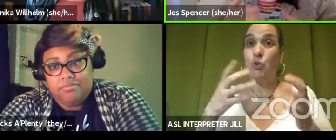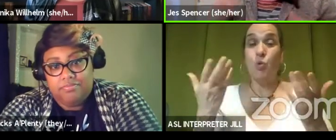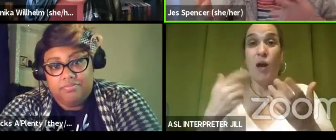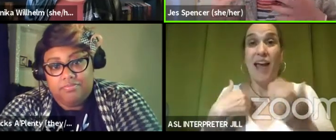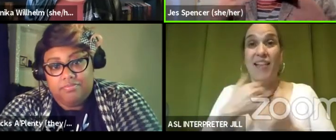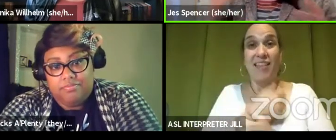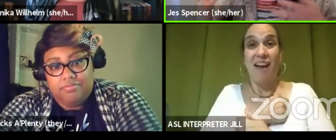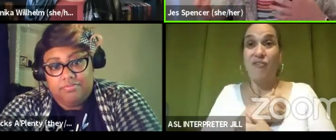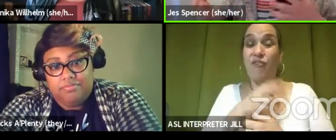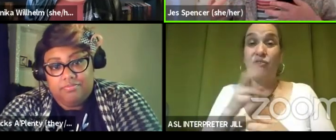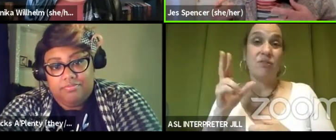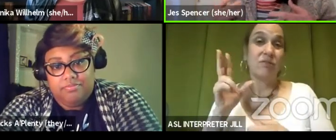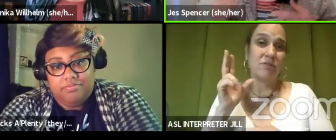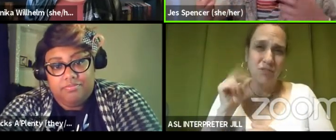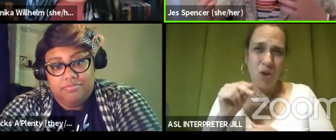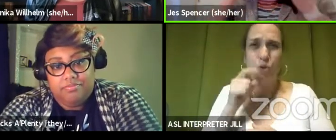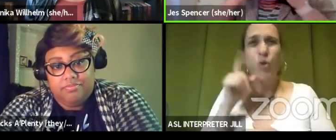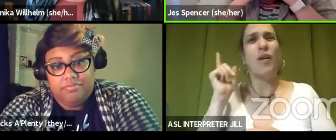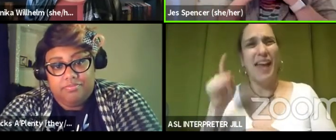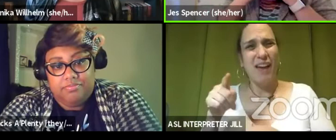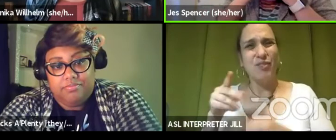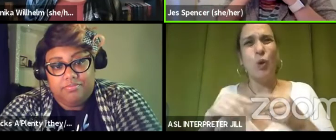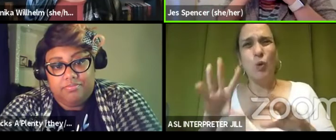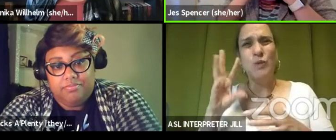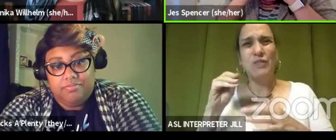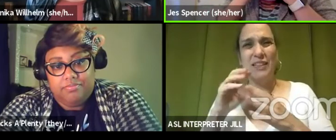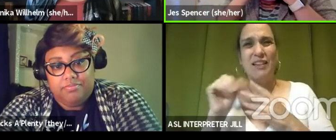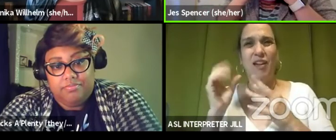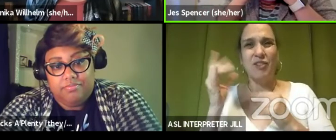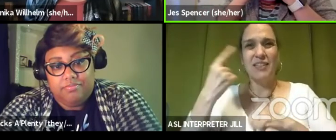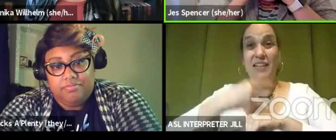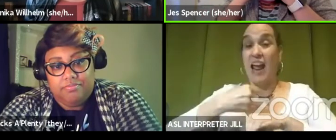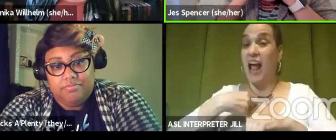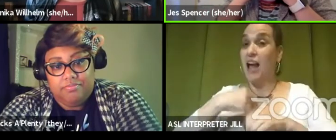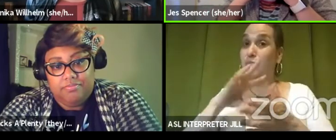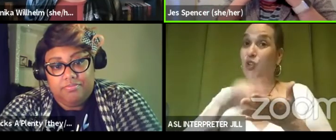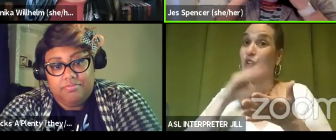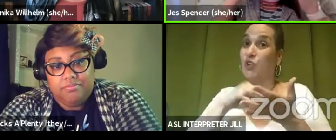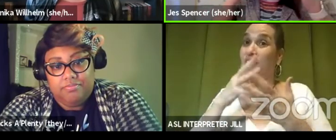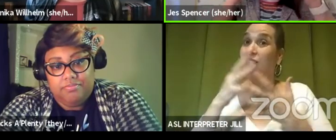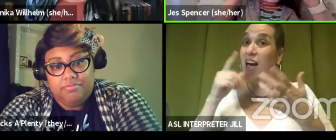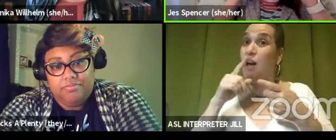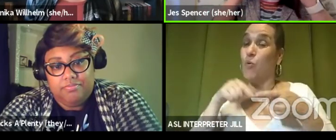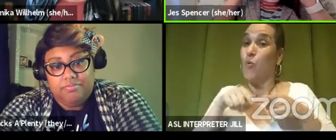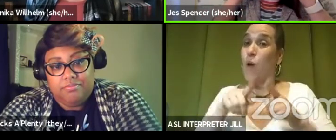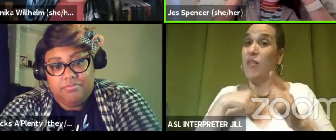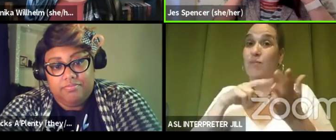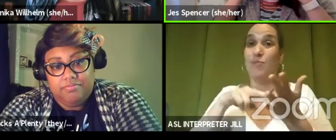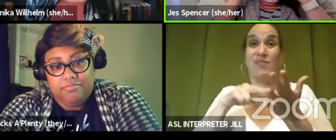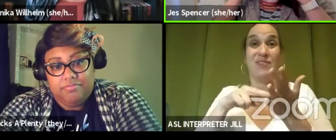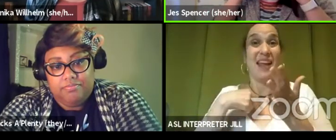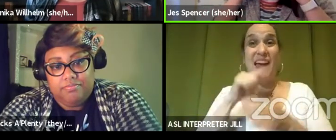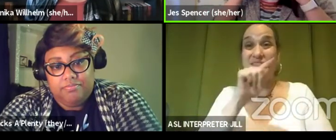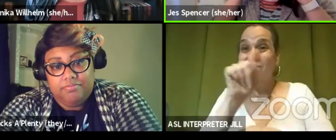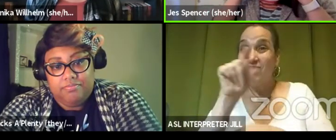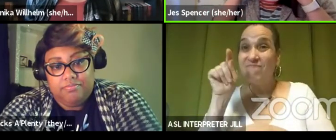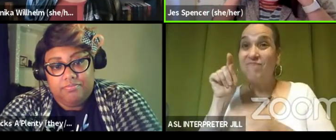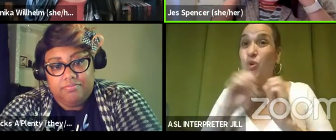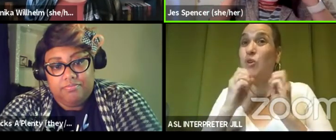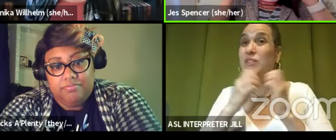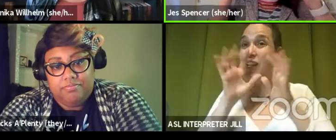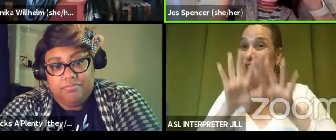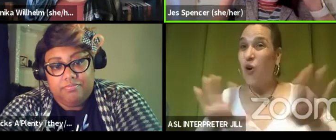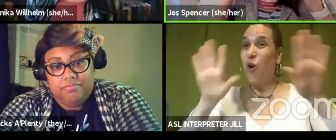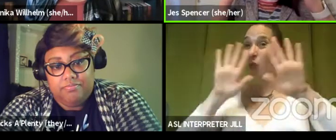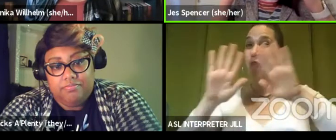know, how can we do that? And I've been learning a lot in my research that there are organizations throughout the country that